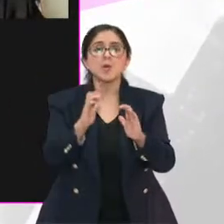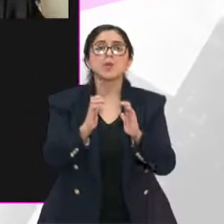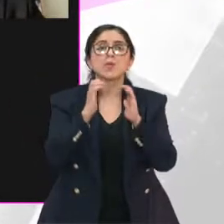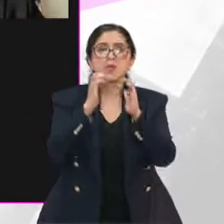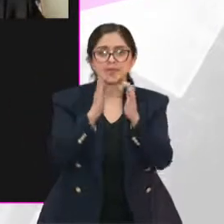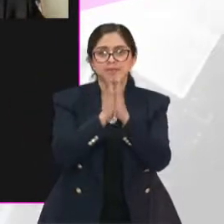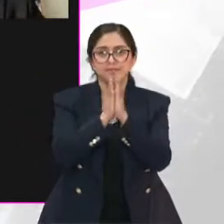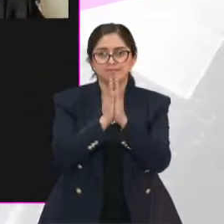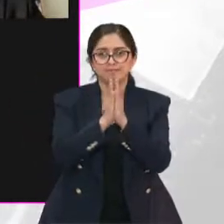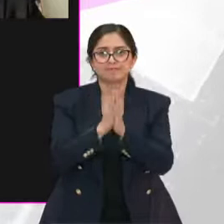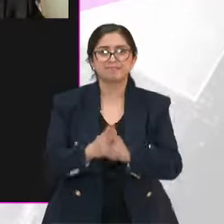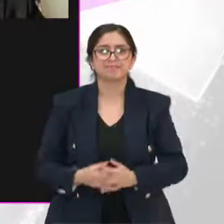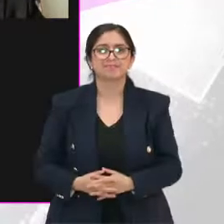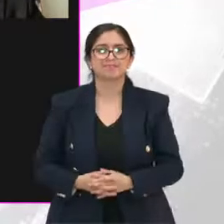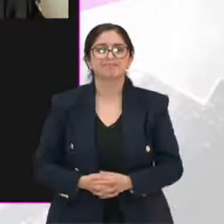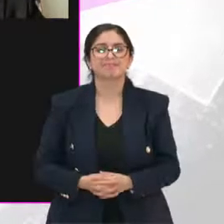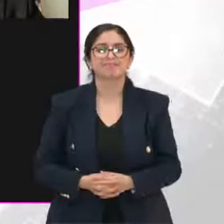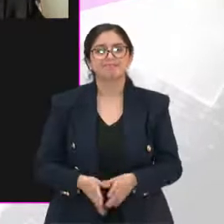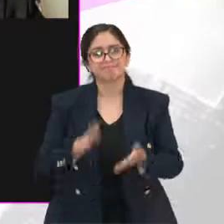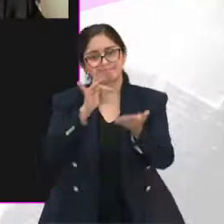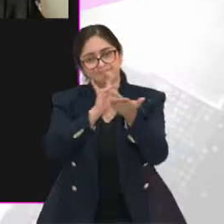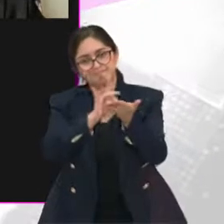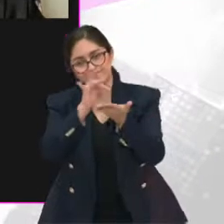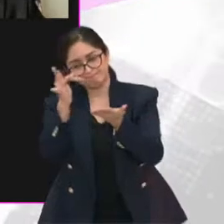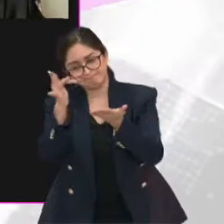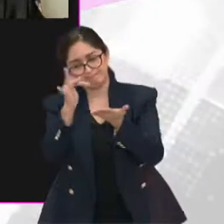moderation. Thank you very much.